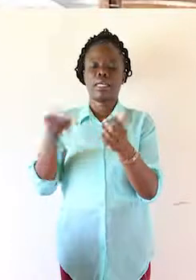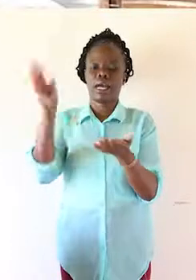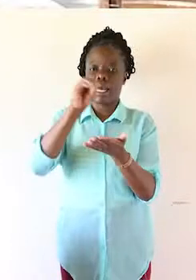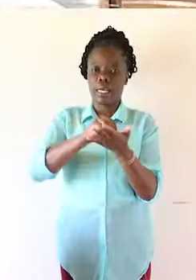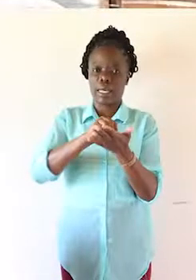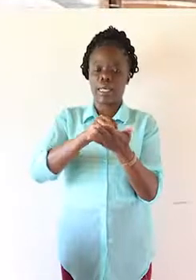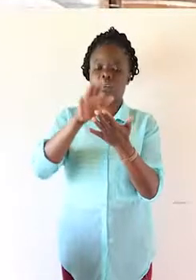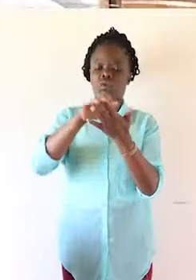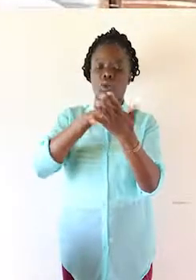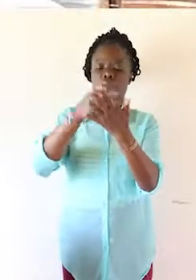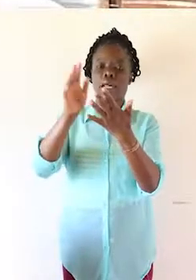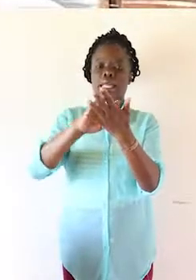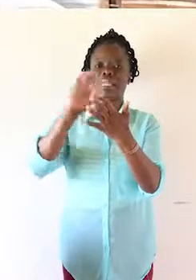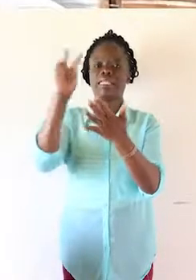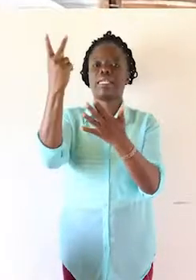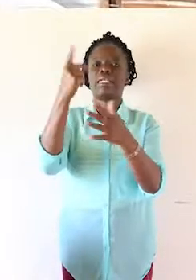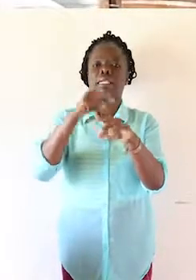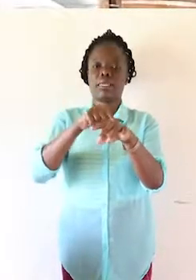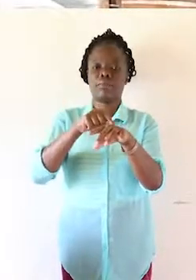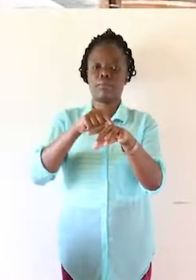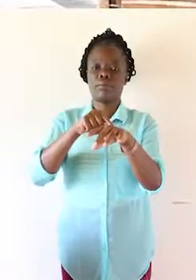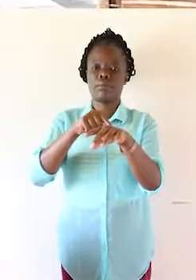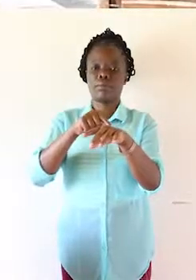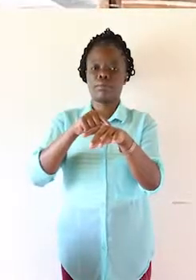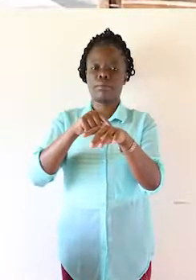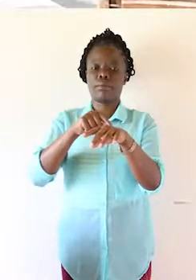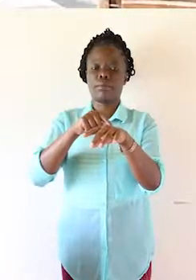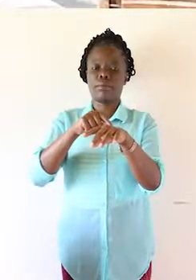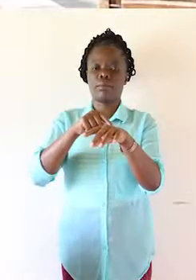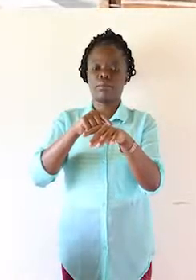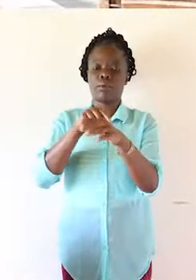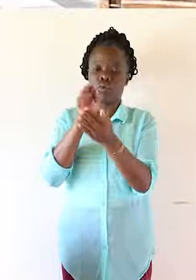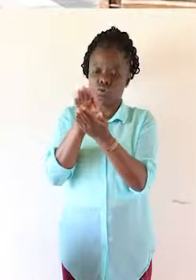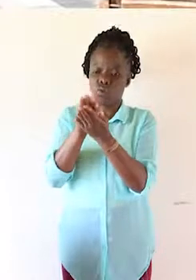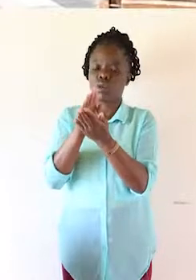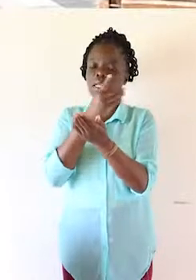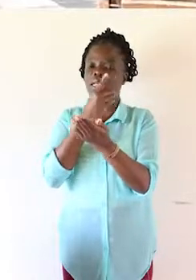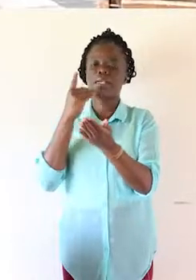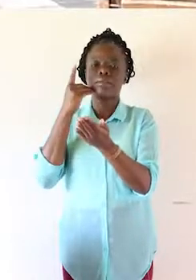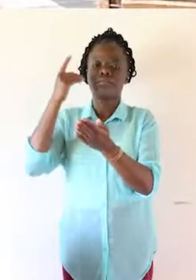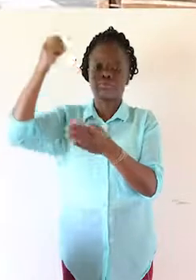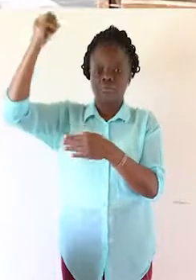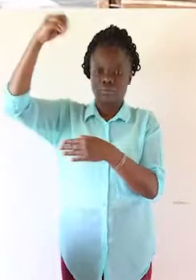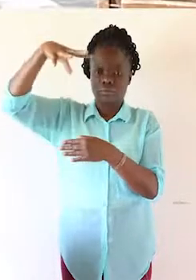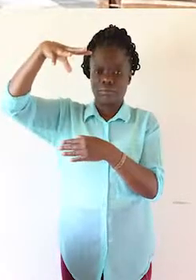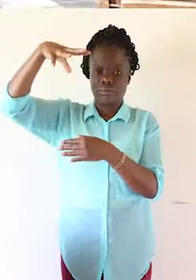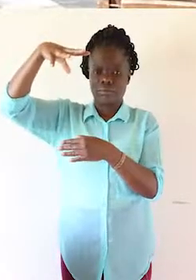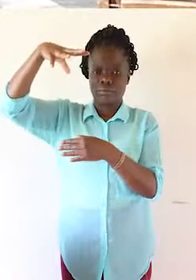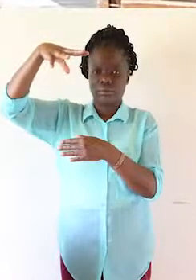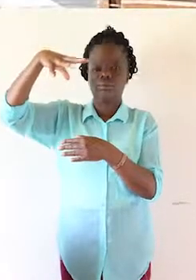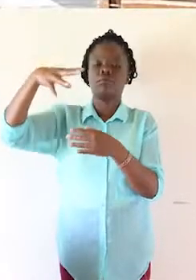Then you again apply the second coat, the second one. And then you put it in the sun to